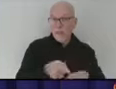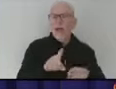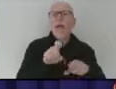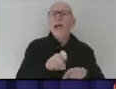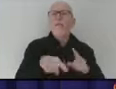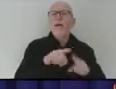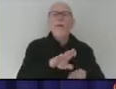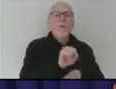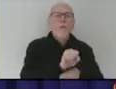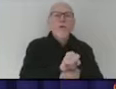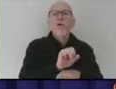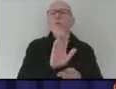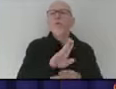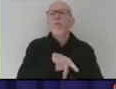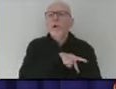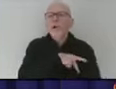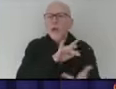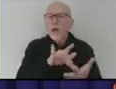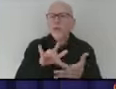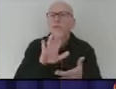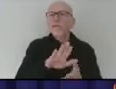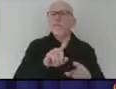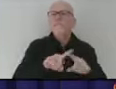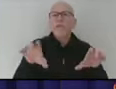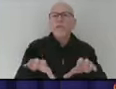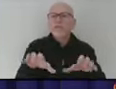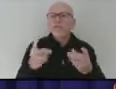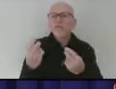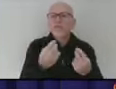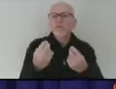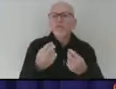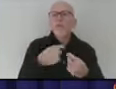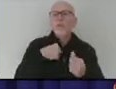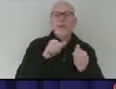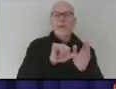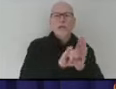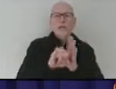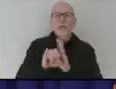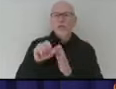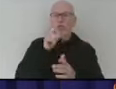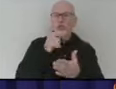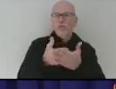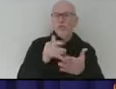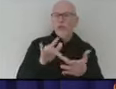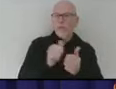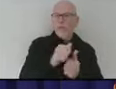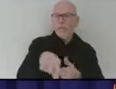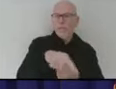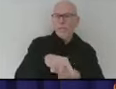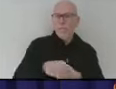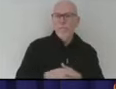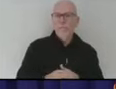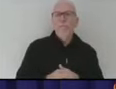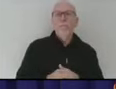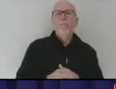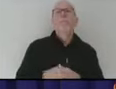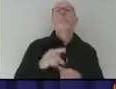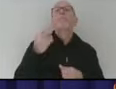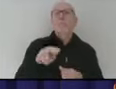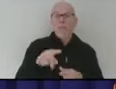their work and their personal contacts and activities so that we could identify all who were close contacts. They then reached out to